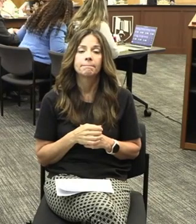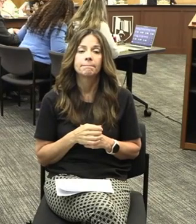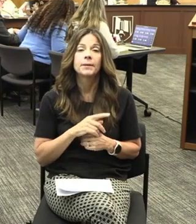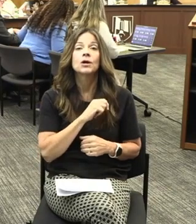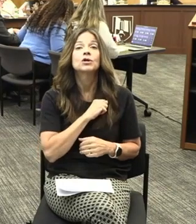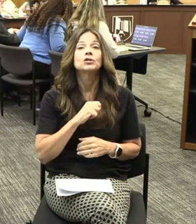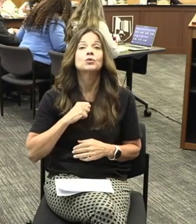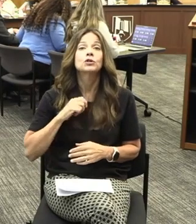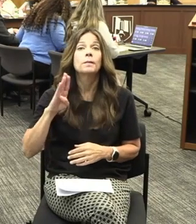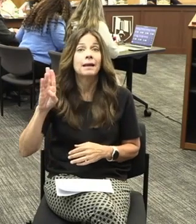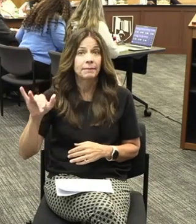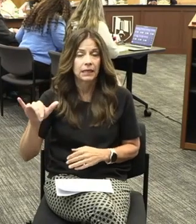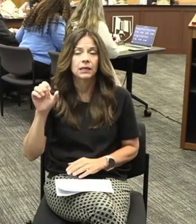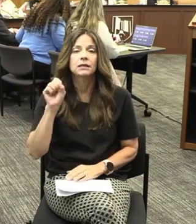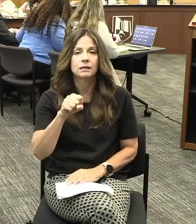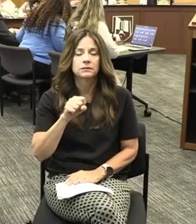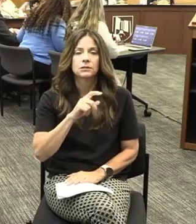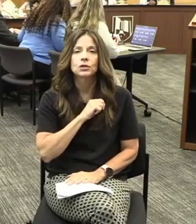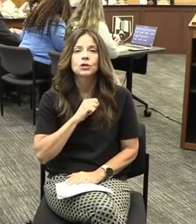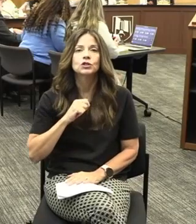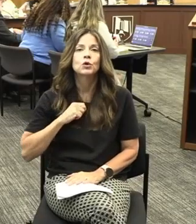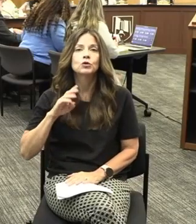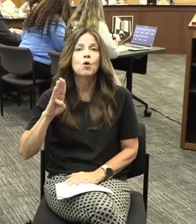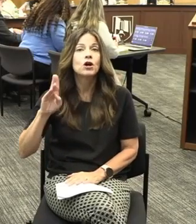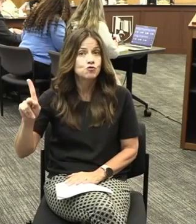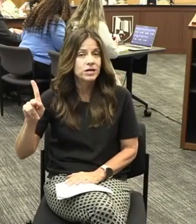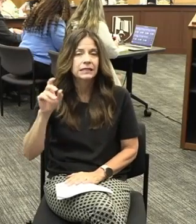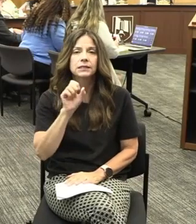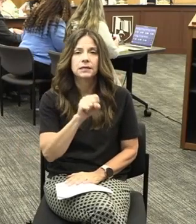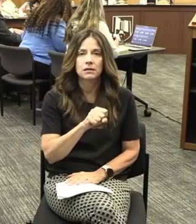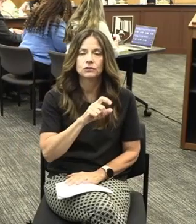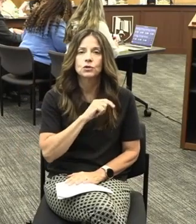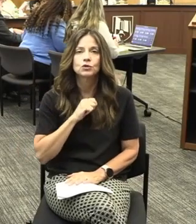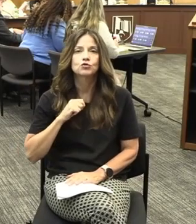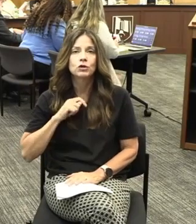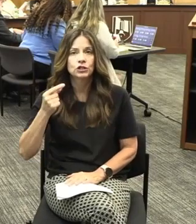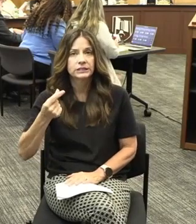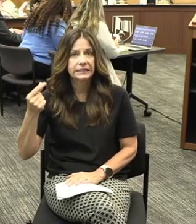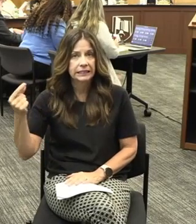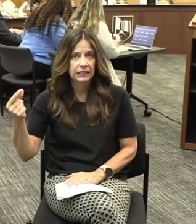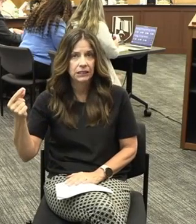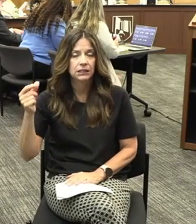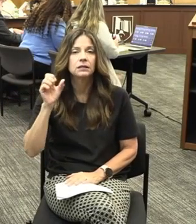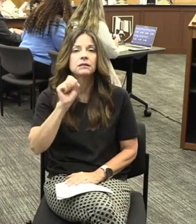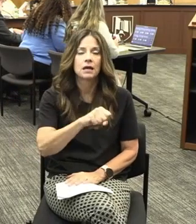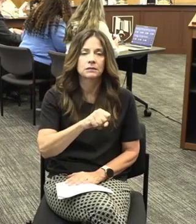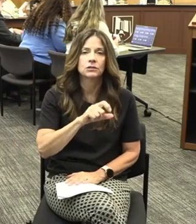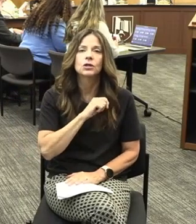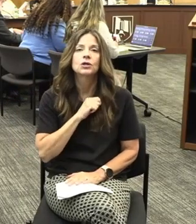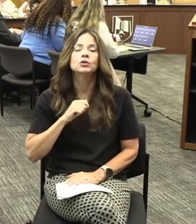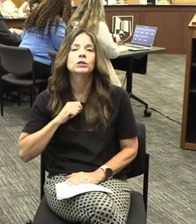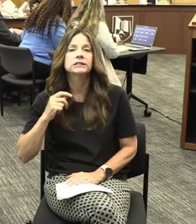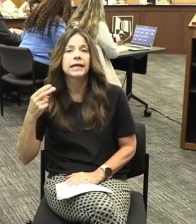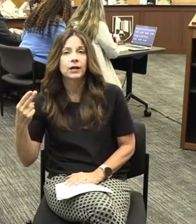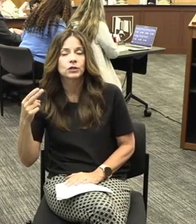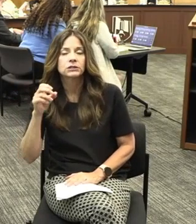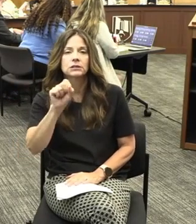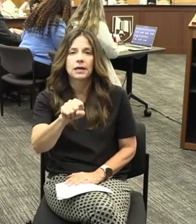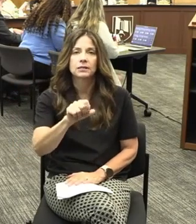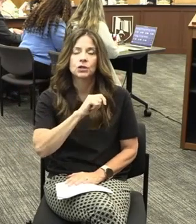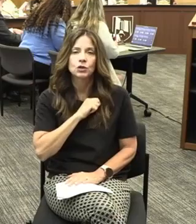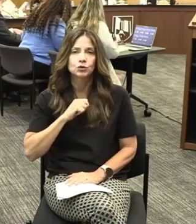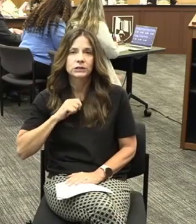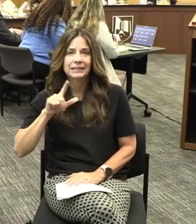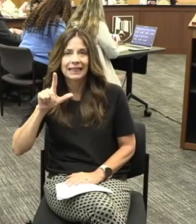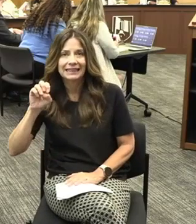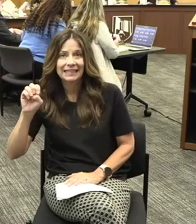Trustee Bottomley, Yes. trustee Broderick, Yes. trustee Garcia again, Yes. trustee Harris, Yes. trustee